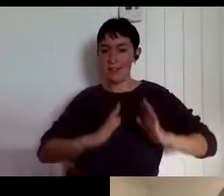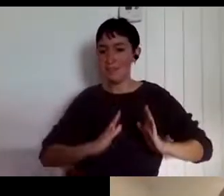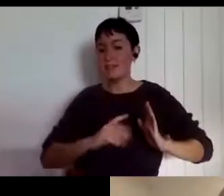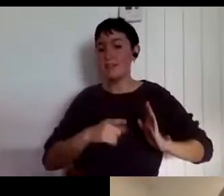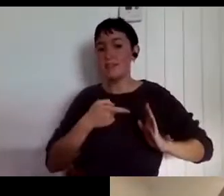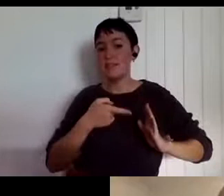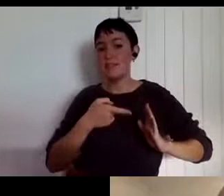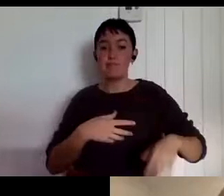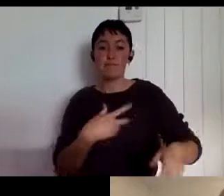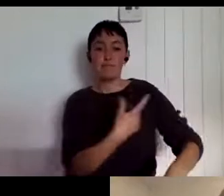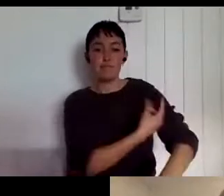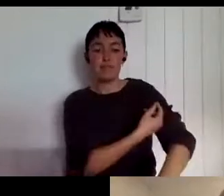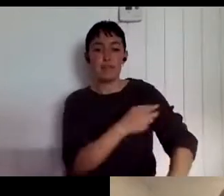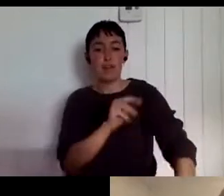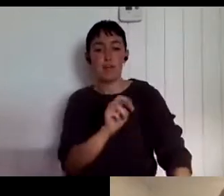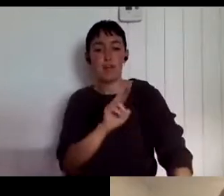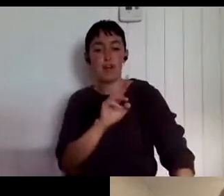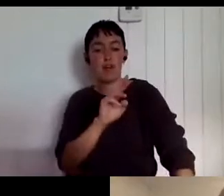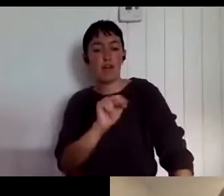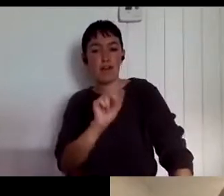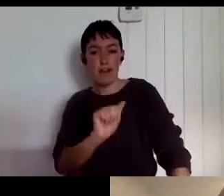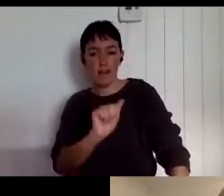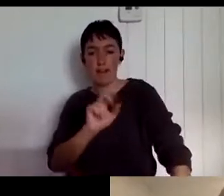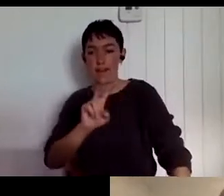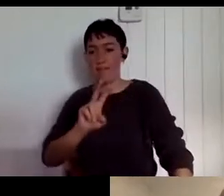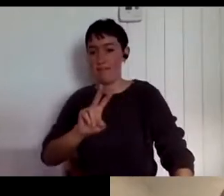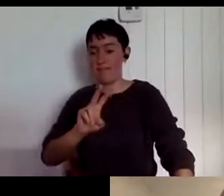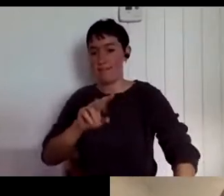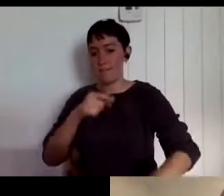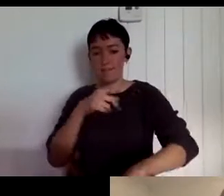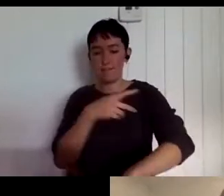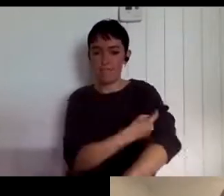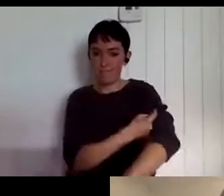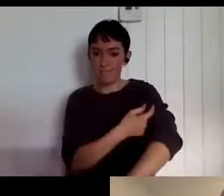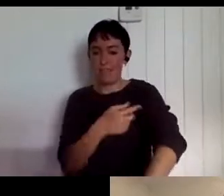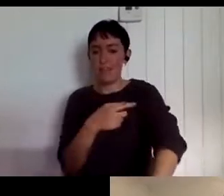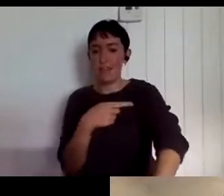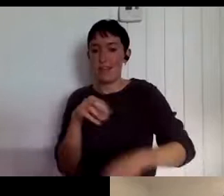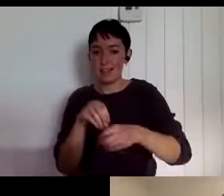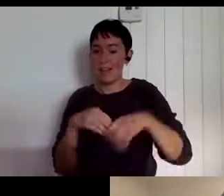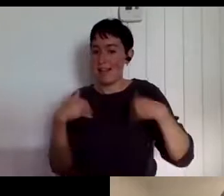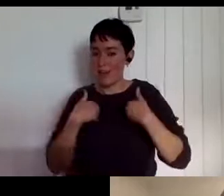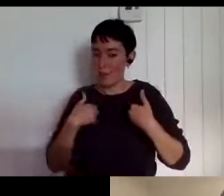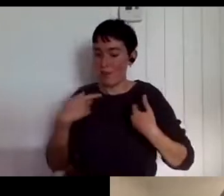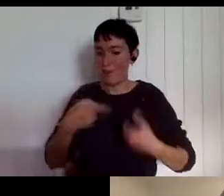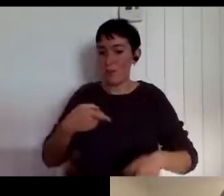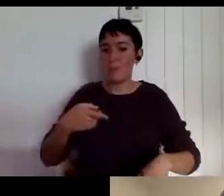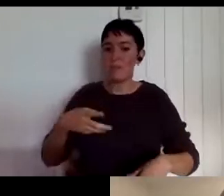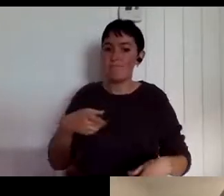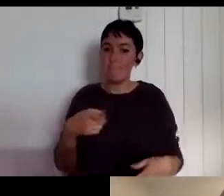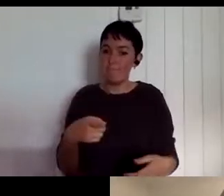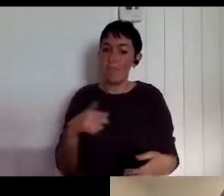mRNA vaccine into an animal ever. And he also, his work has contributed to the field of